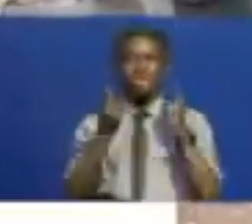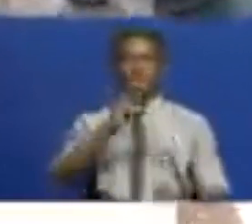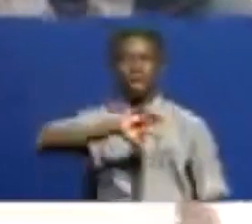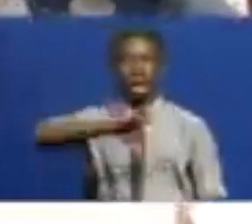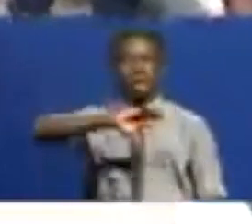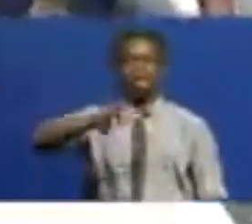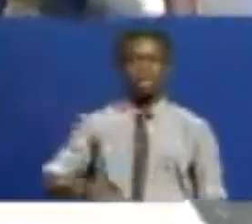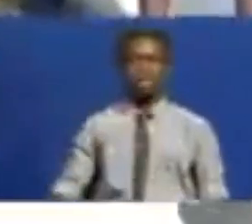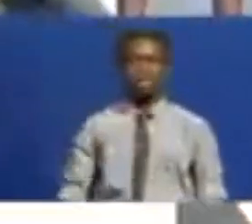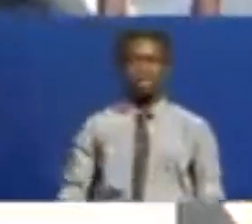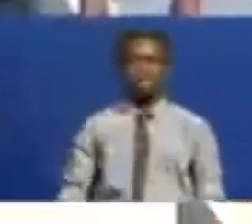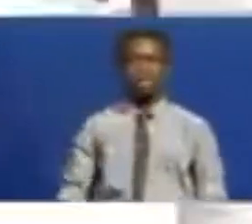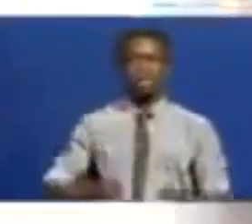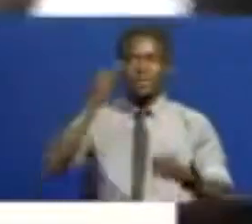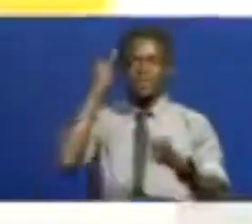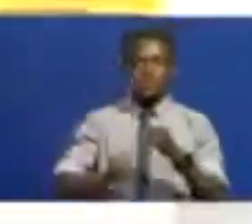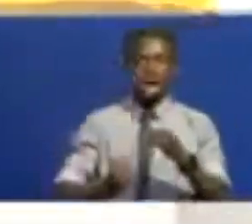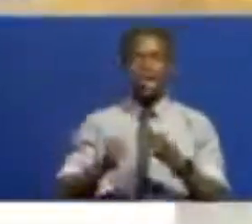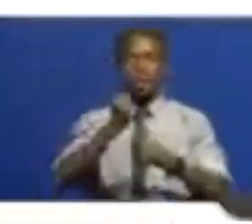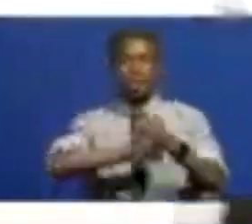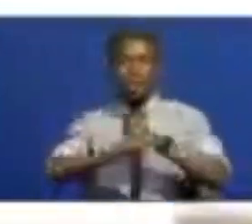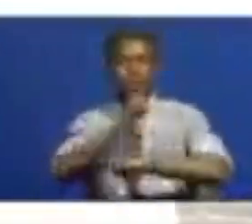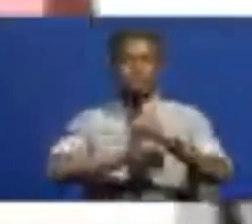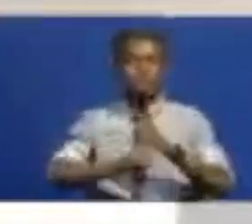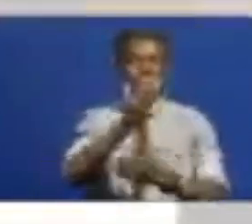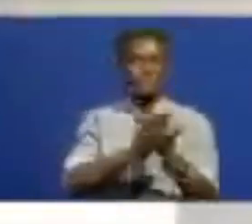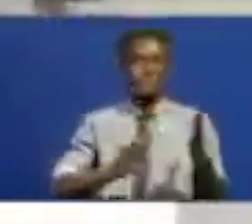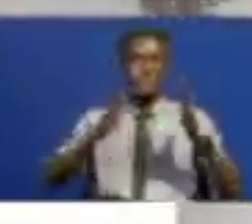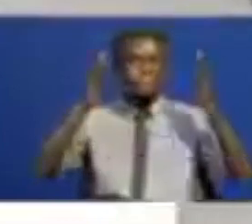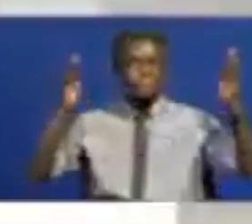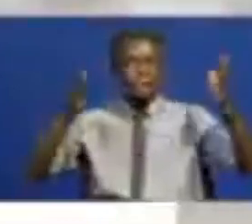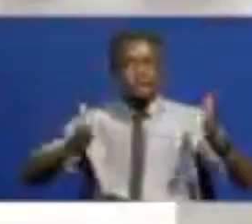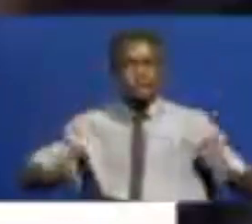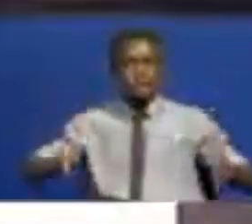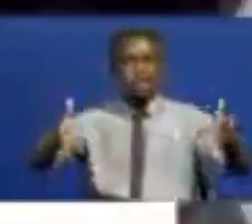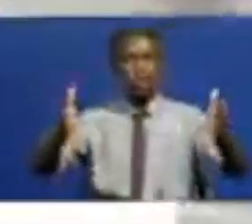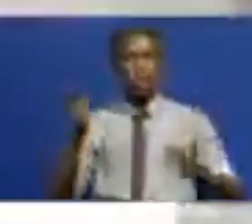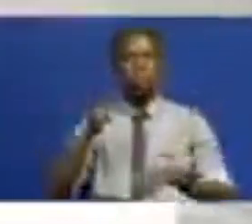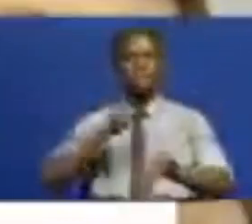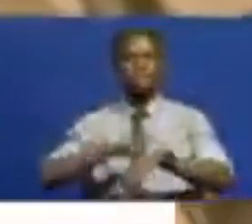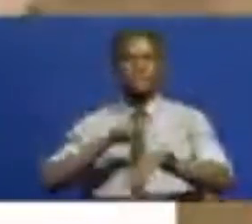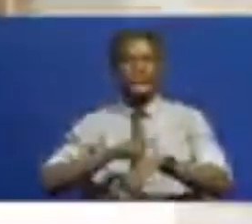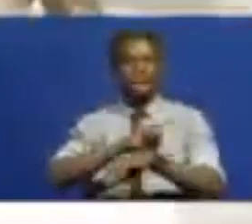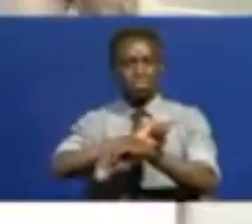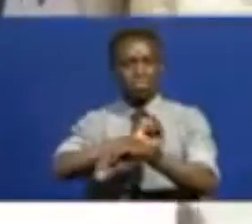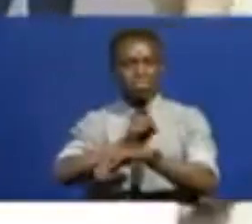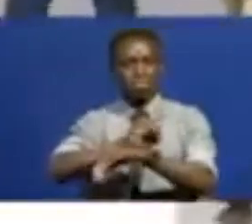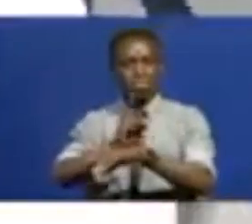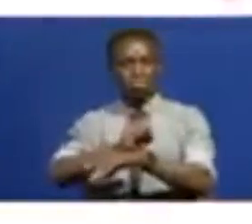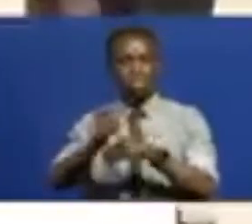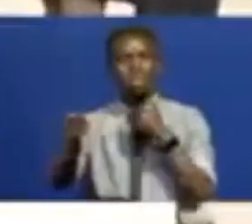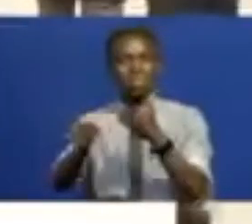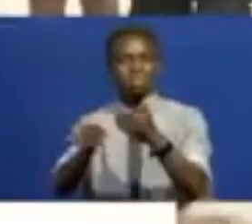A final sprucing up of some of the major roads recarpeted as the clock ticks towards Friday. Residents say